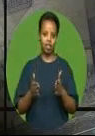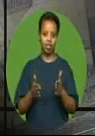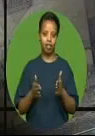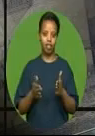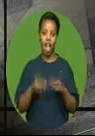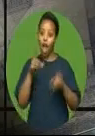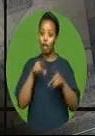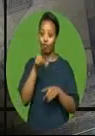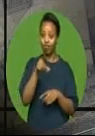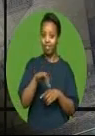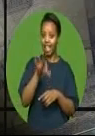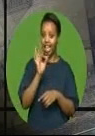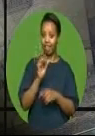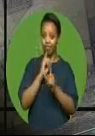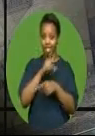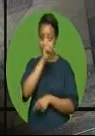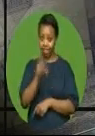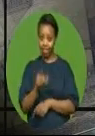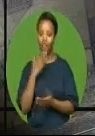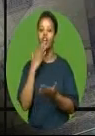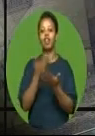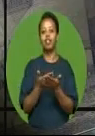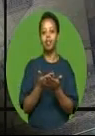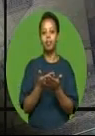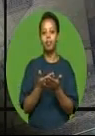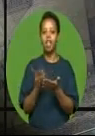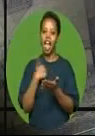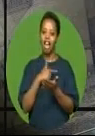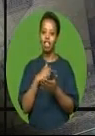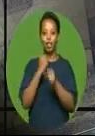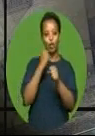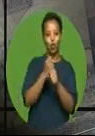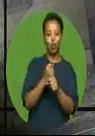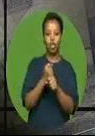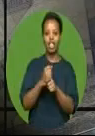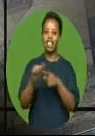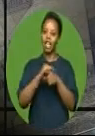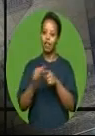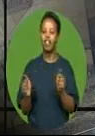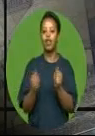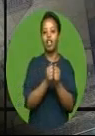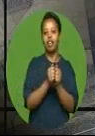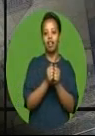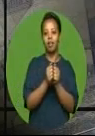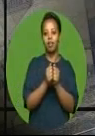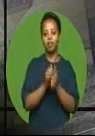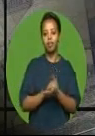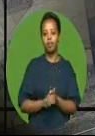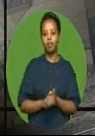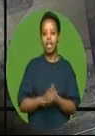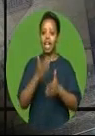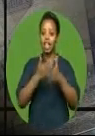Students, did you get the answer? Good. Let us work the activity together.